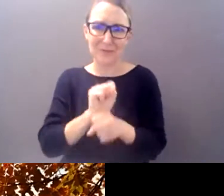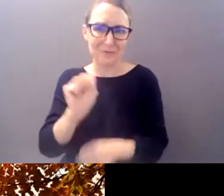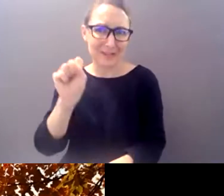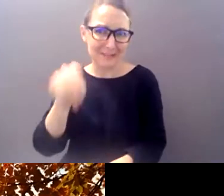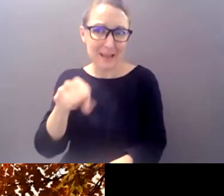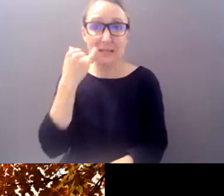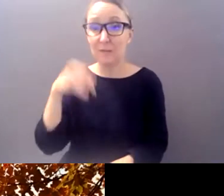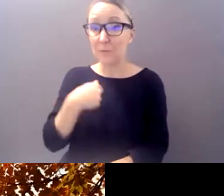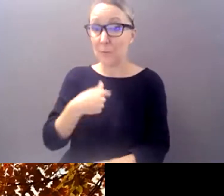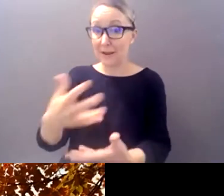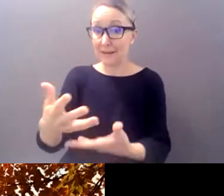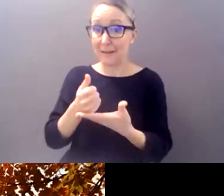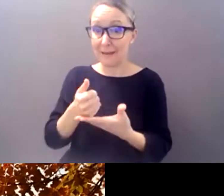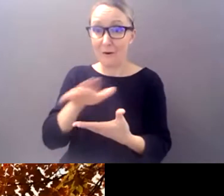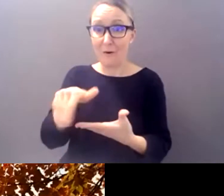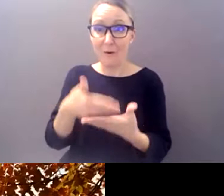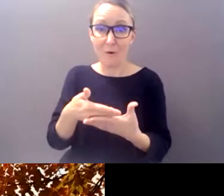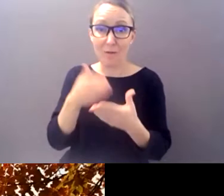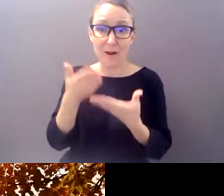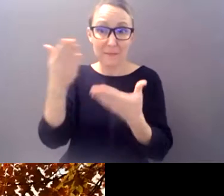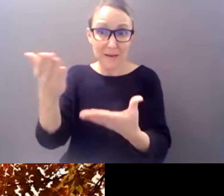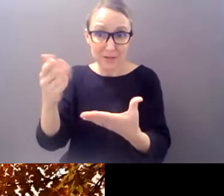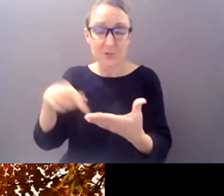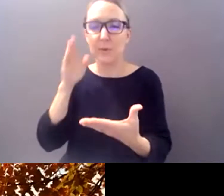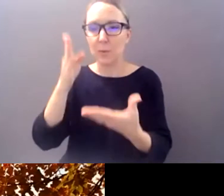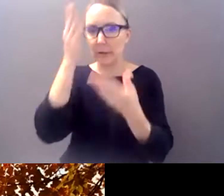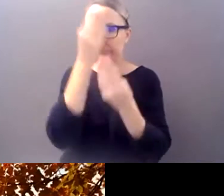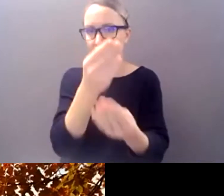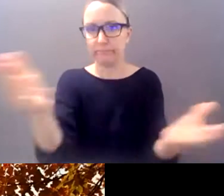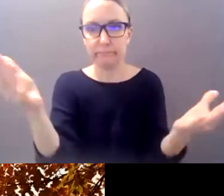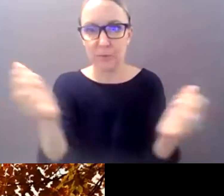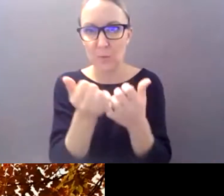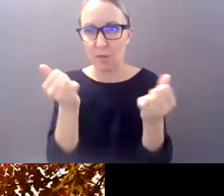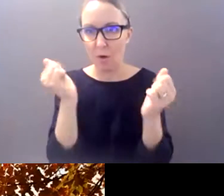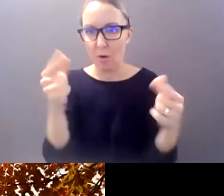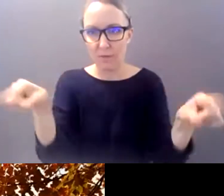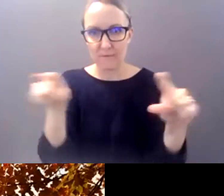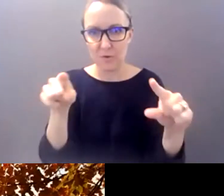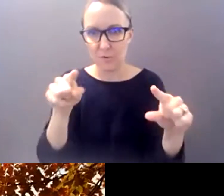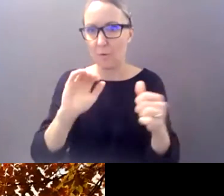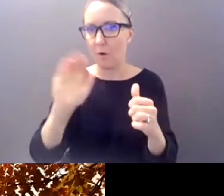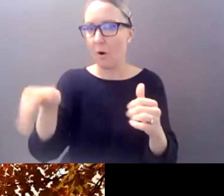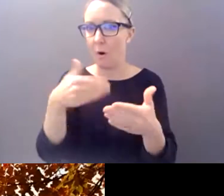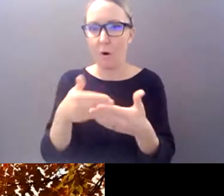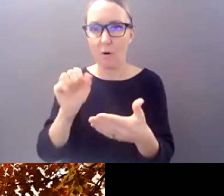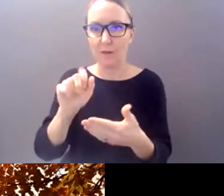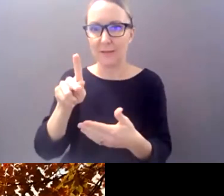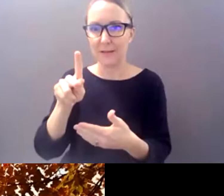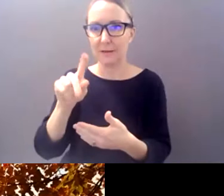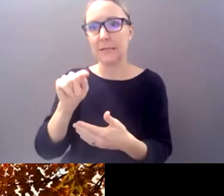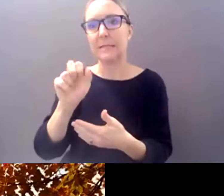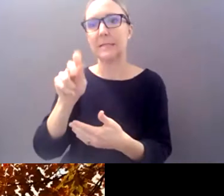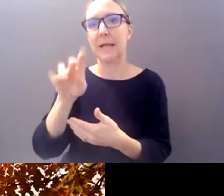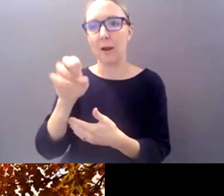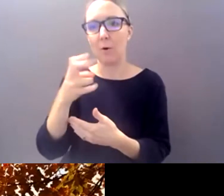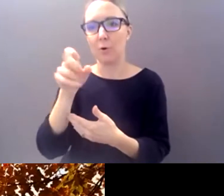the recommendations, we've committed, we are going to share that out with everyone, all of our stakeholders. And we will do an